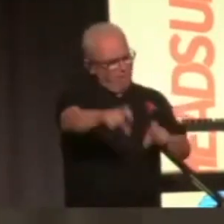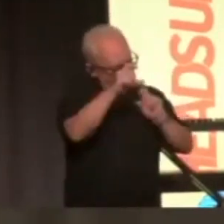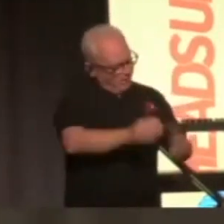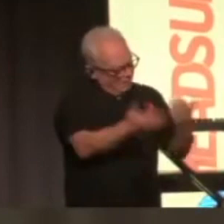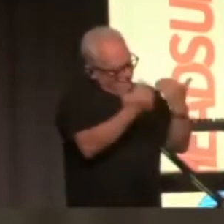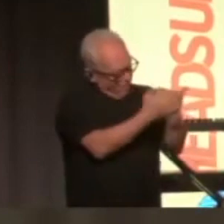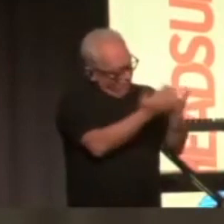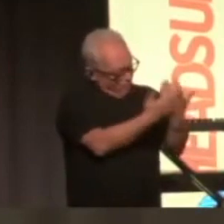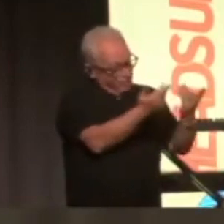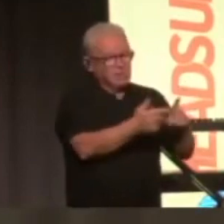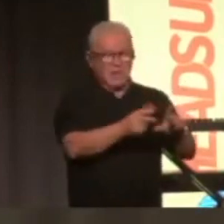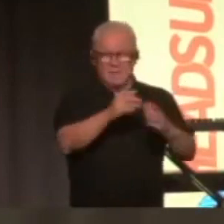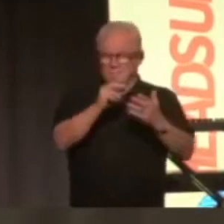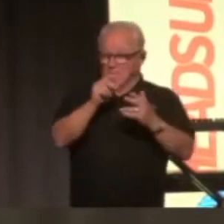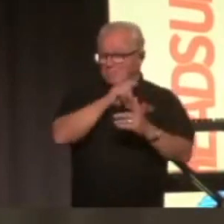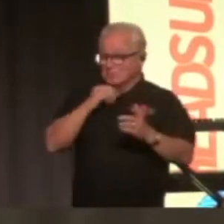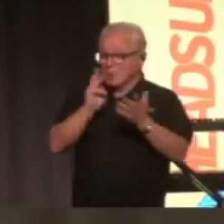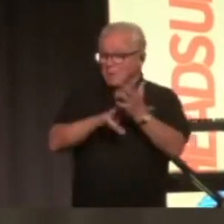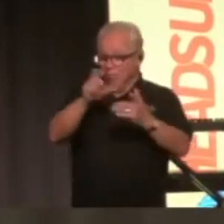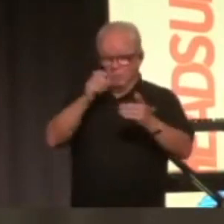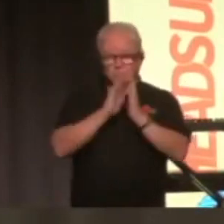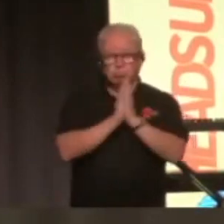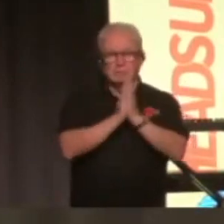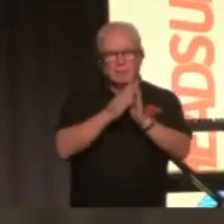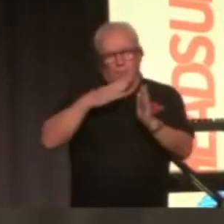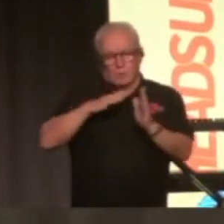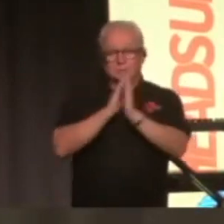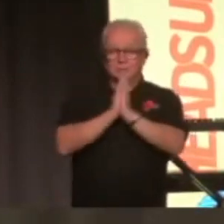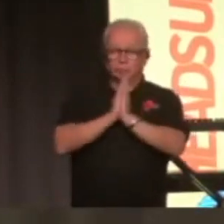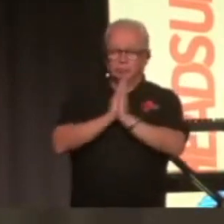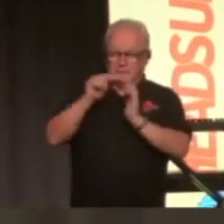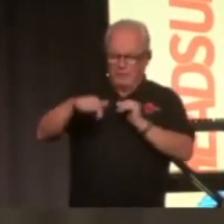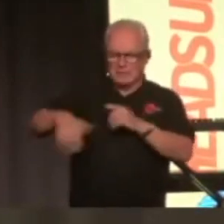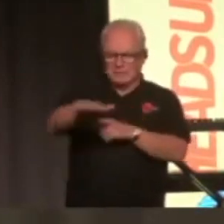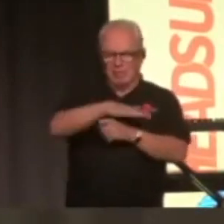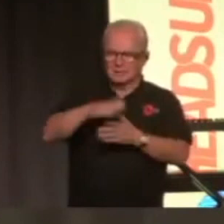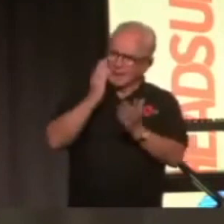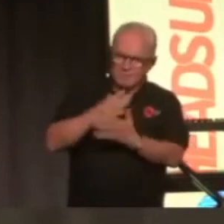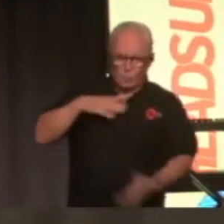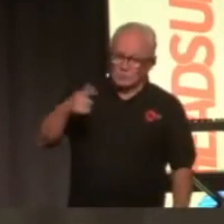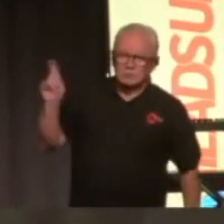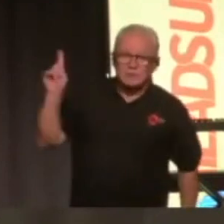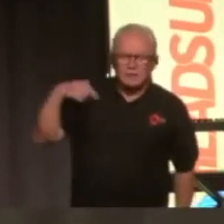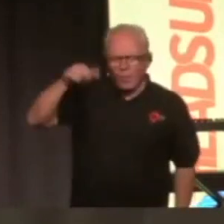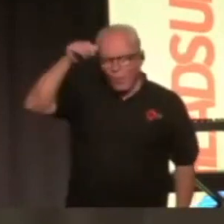so prayed for us, he so wanted to be preaching on this, in this place, you know,